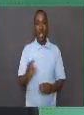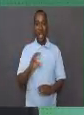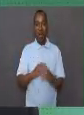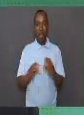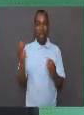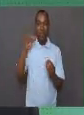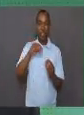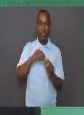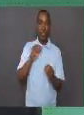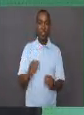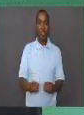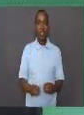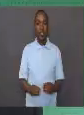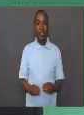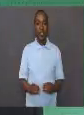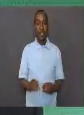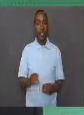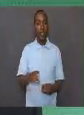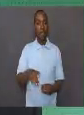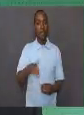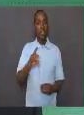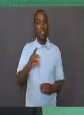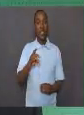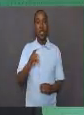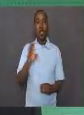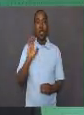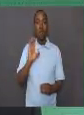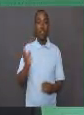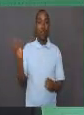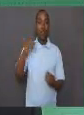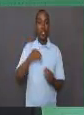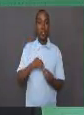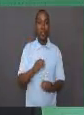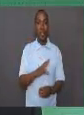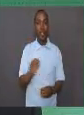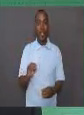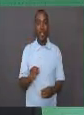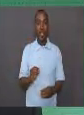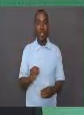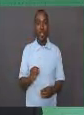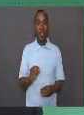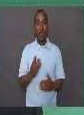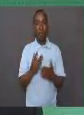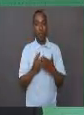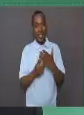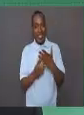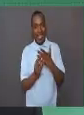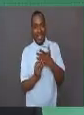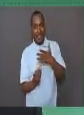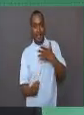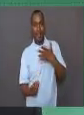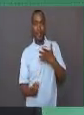chemicals, high pressure, and filtration.